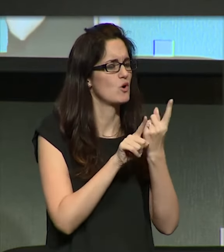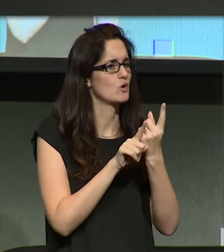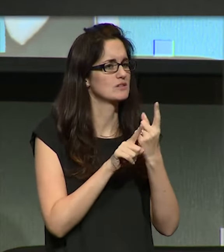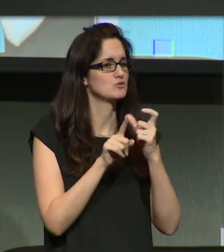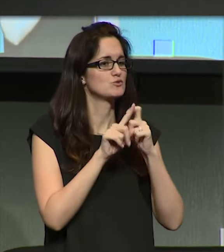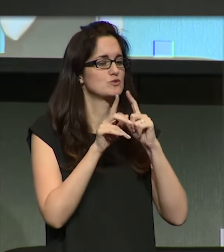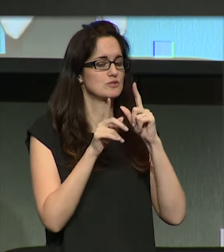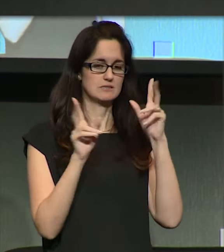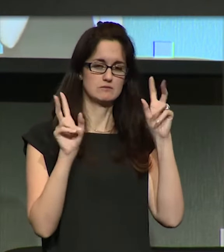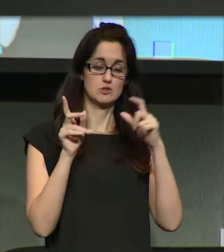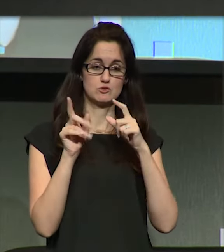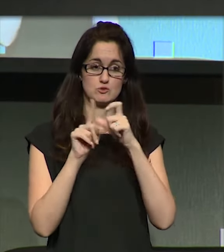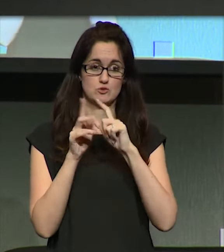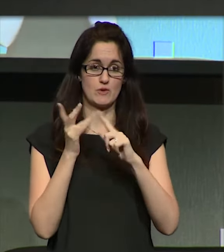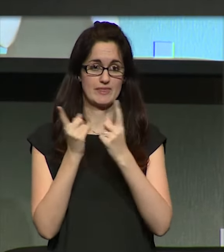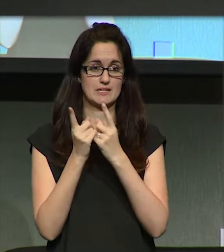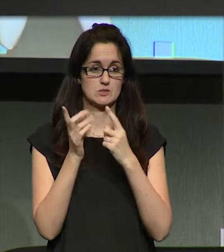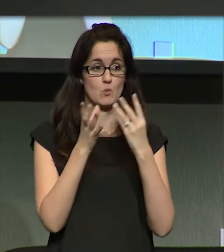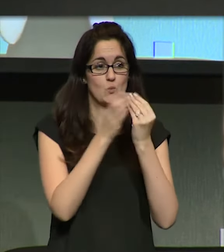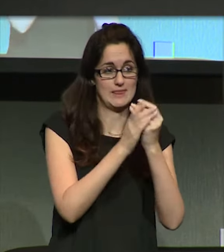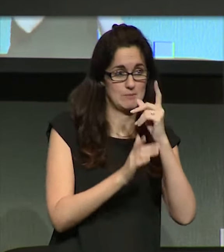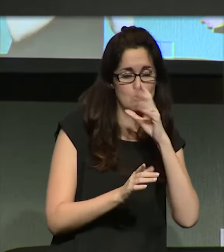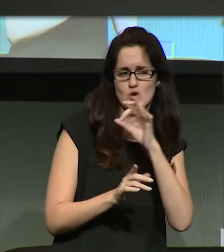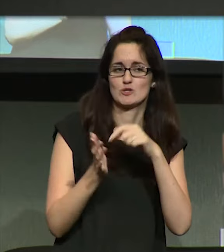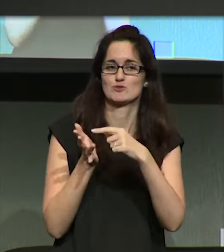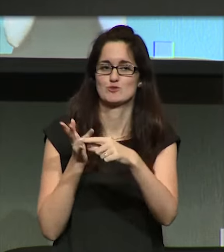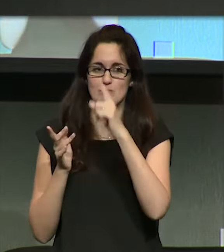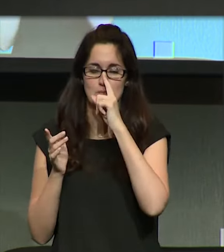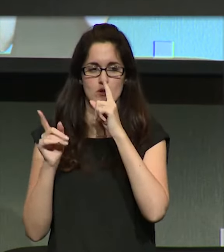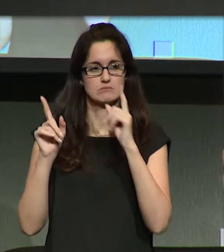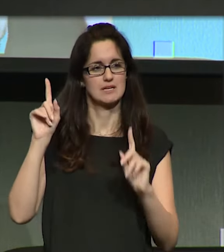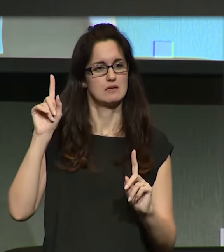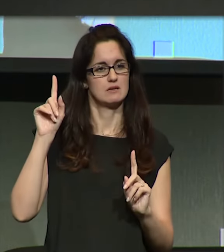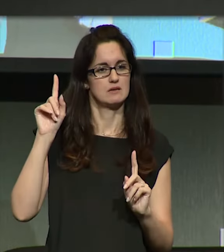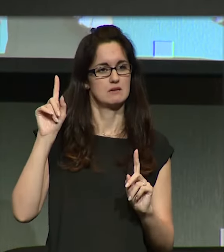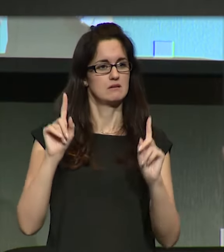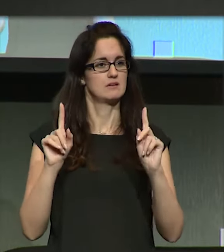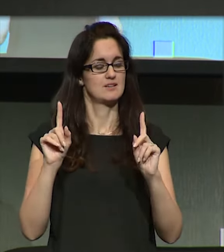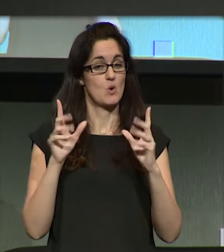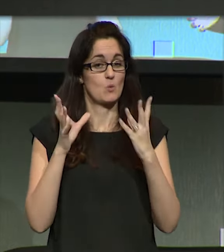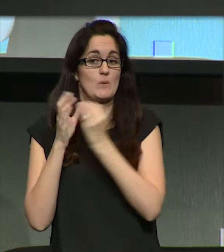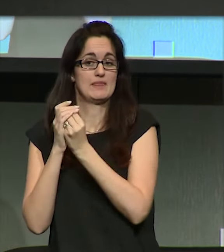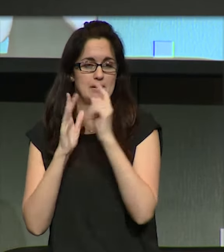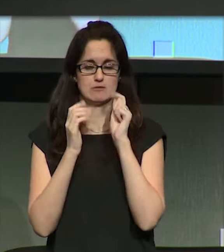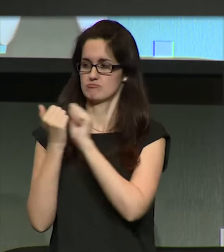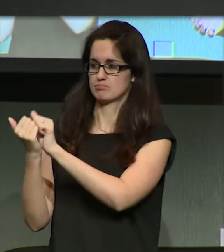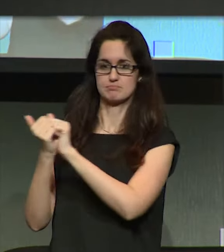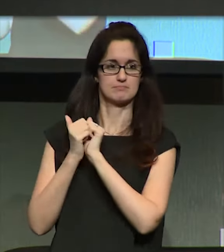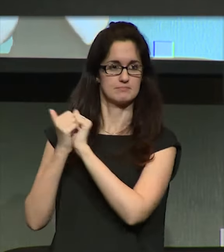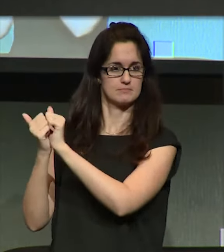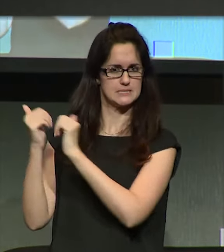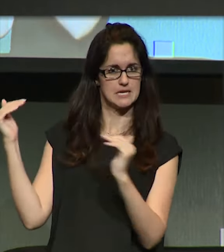with people, not to people, the relationship starts here. One is not superior to the